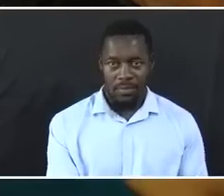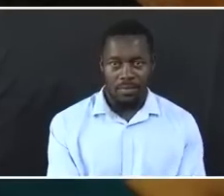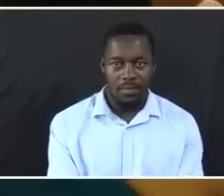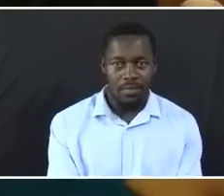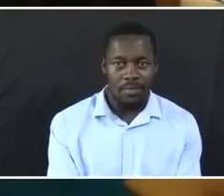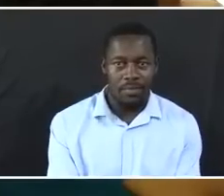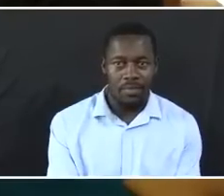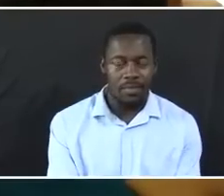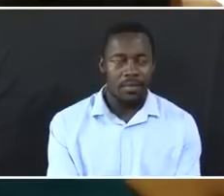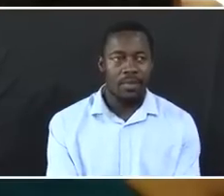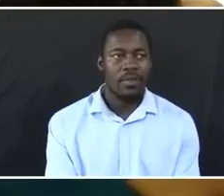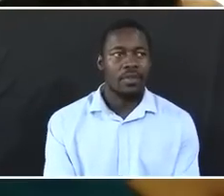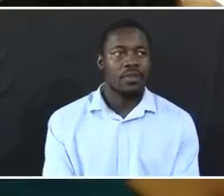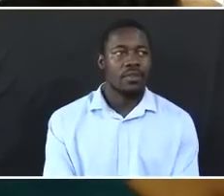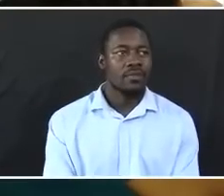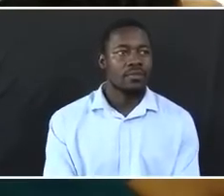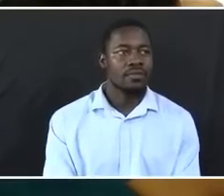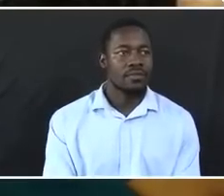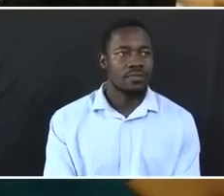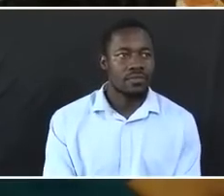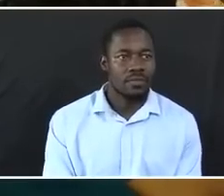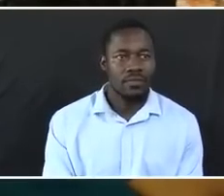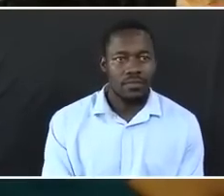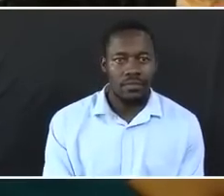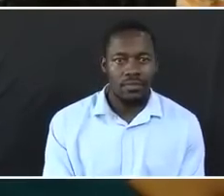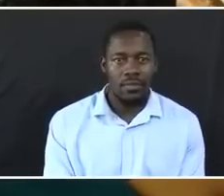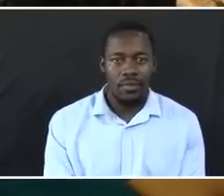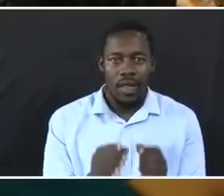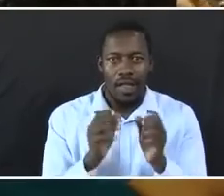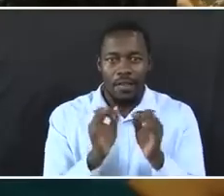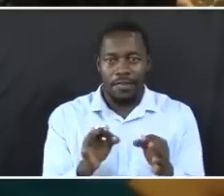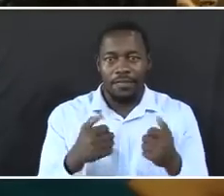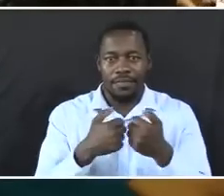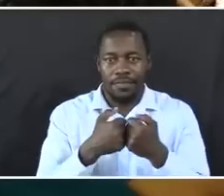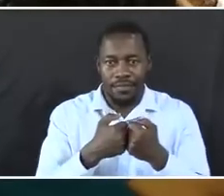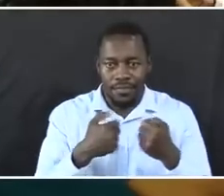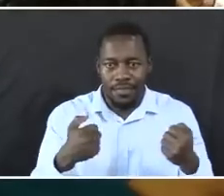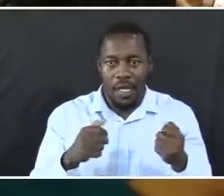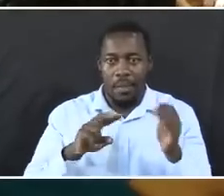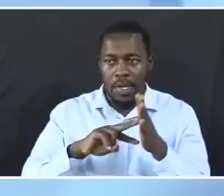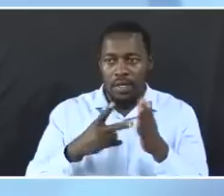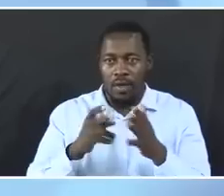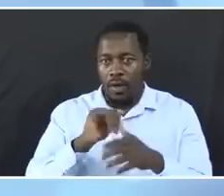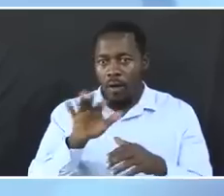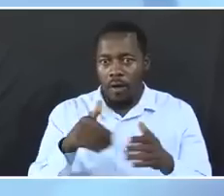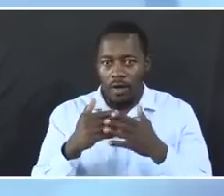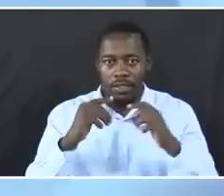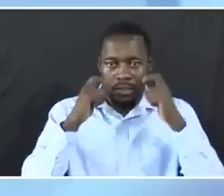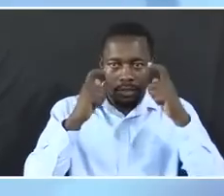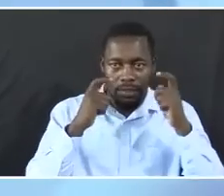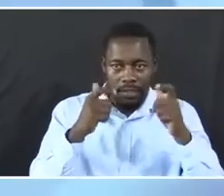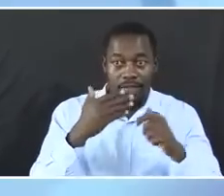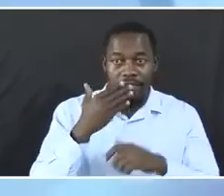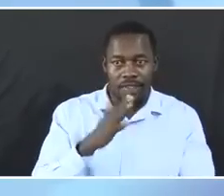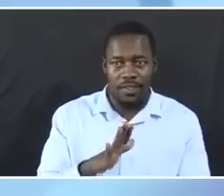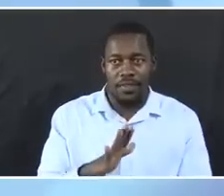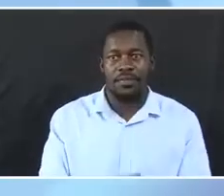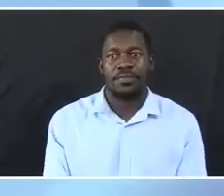He's sure both of you are sealed for eternal doom. Why should he bother?